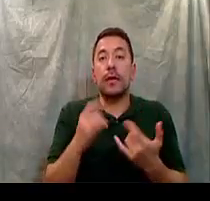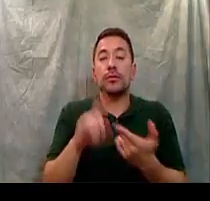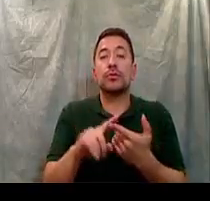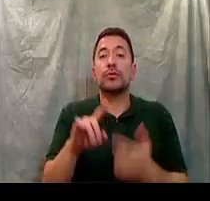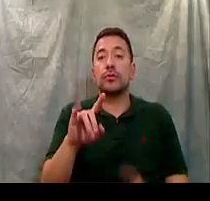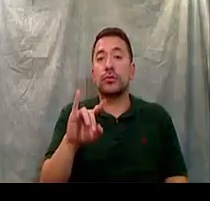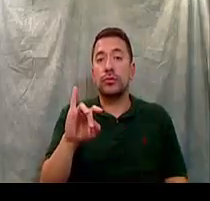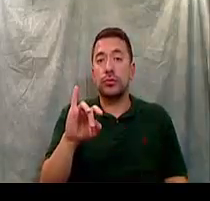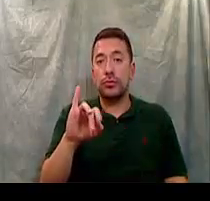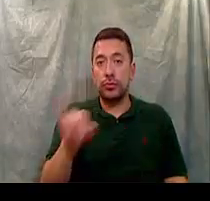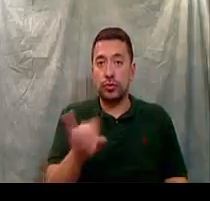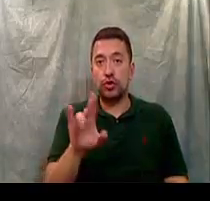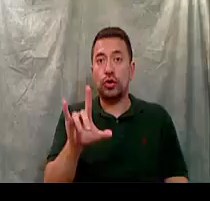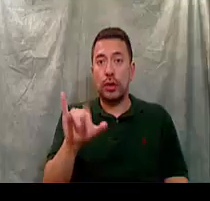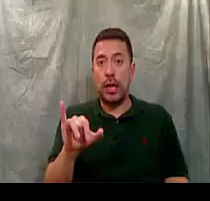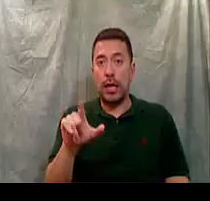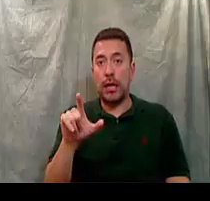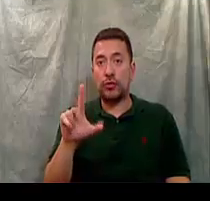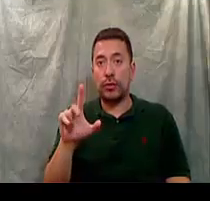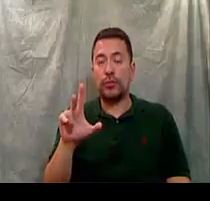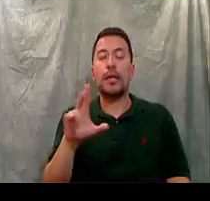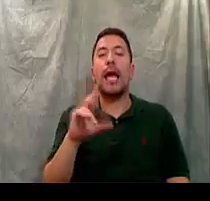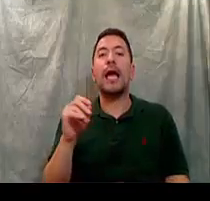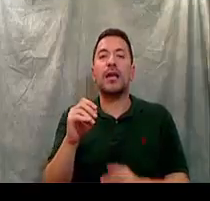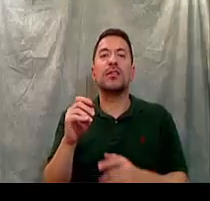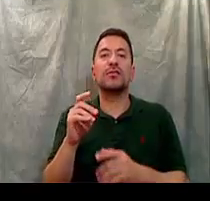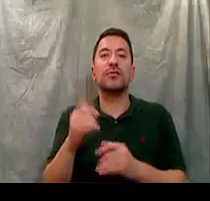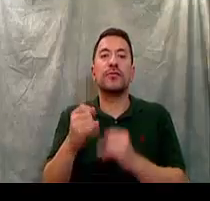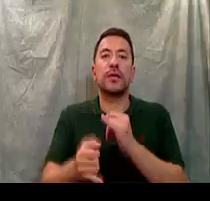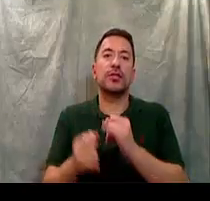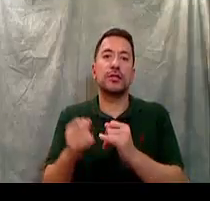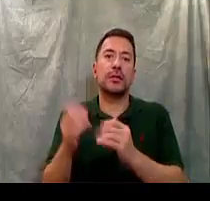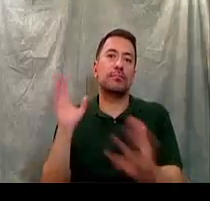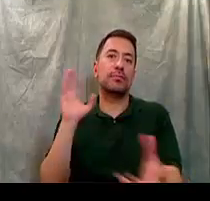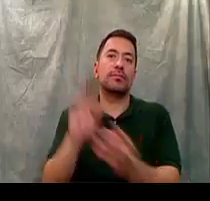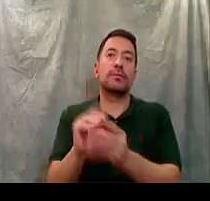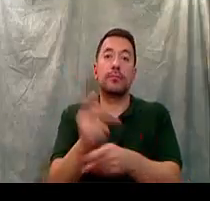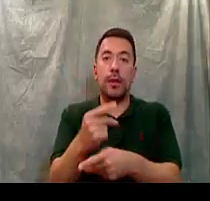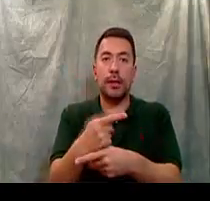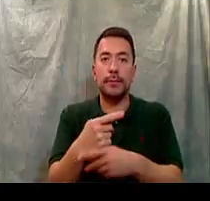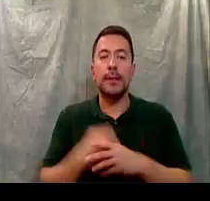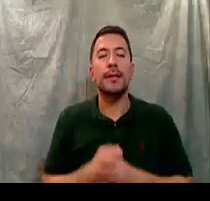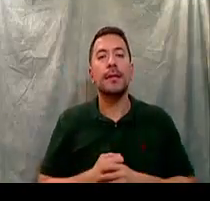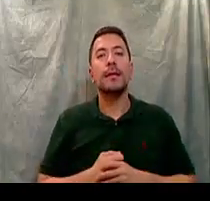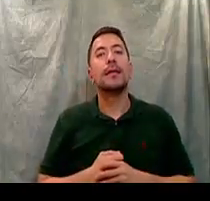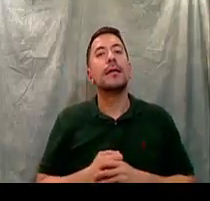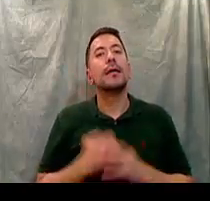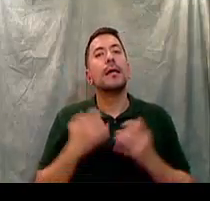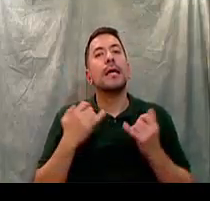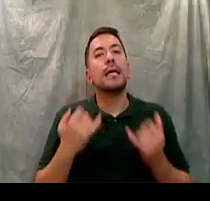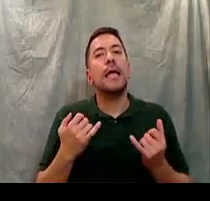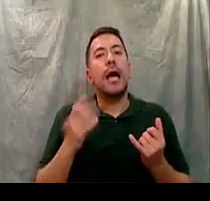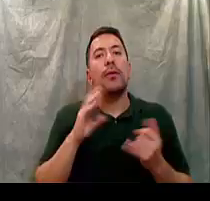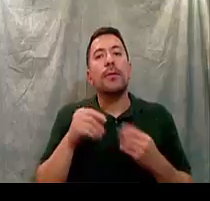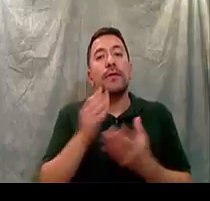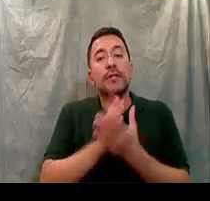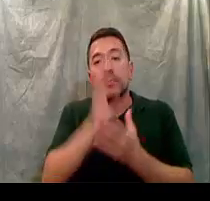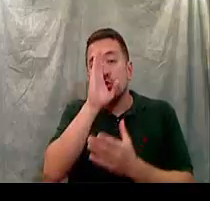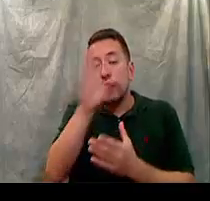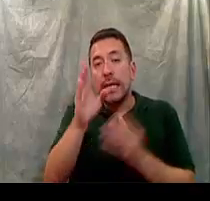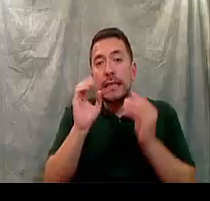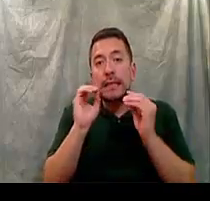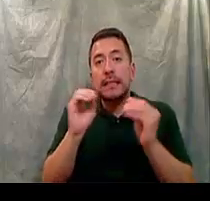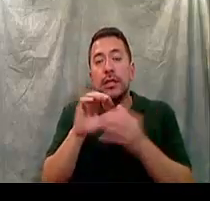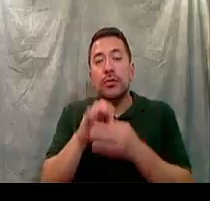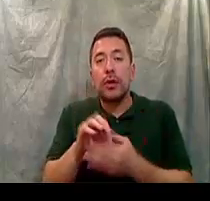then of course beyond that to finish the culminating product. So now we're going to move into some direct teaching around literature